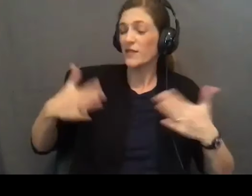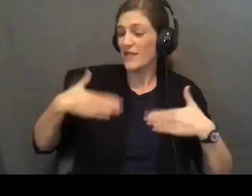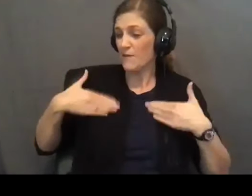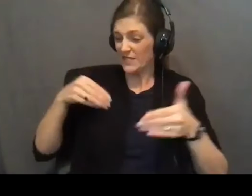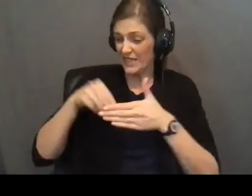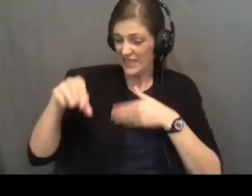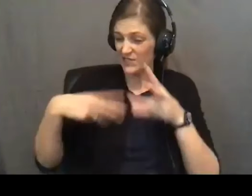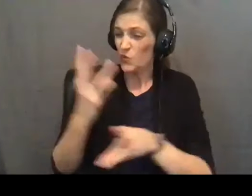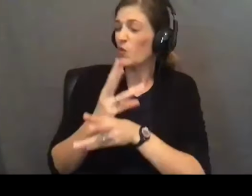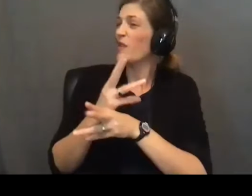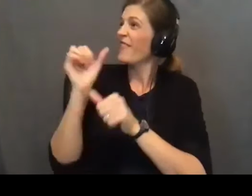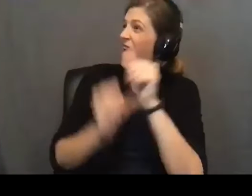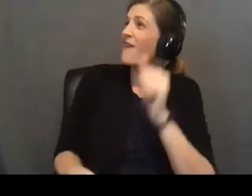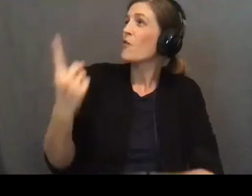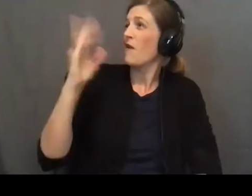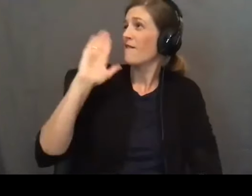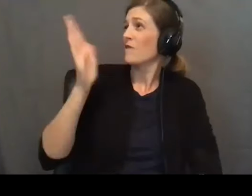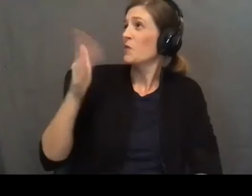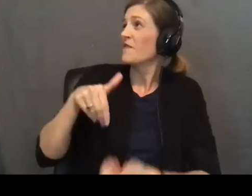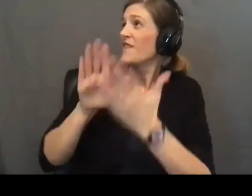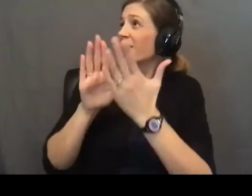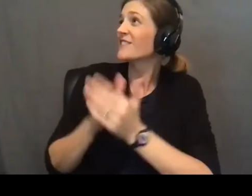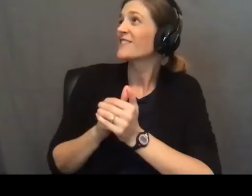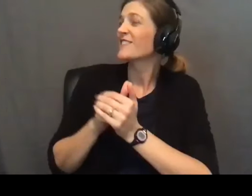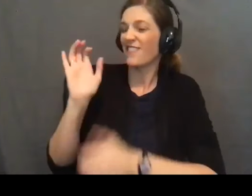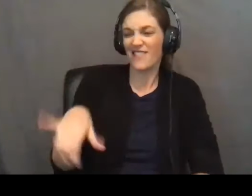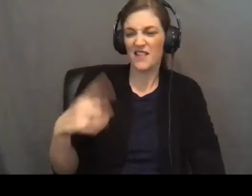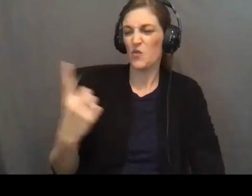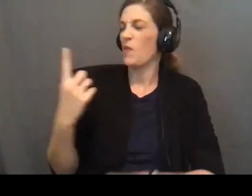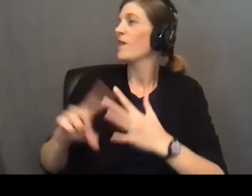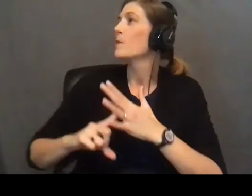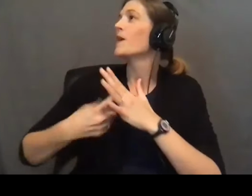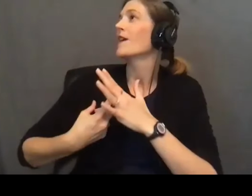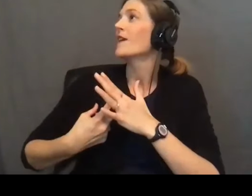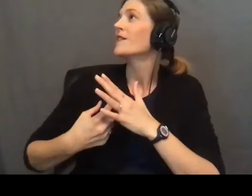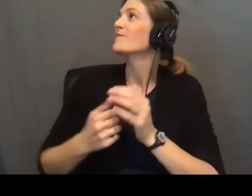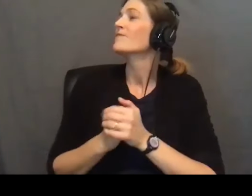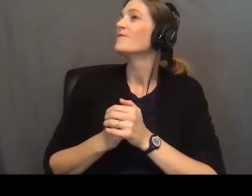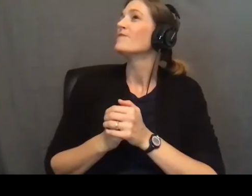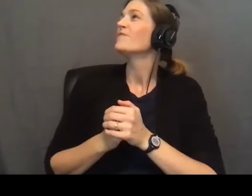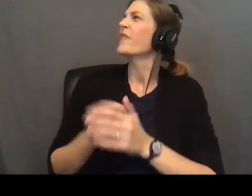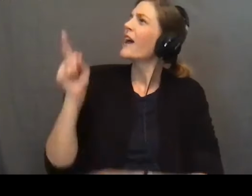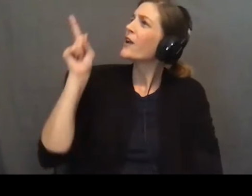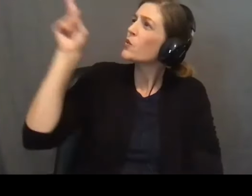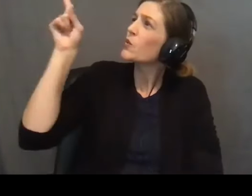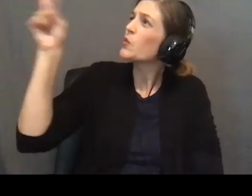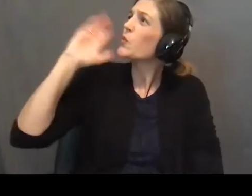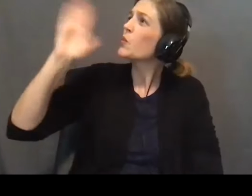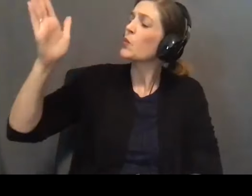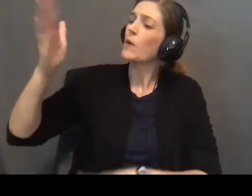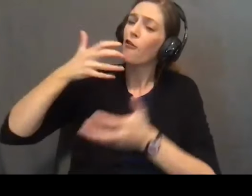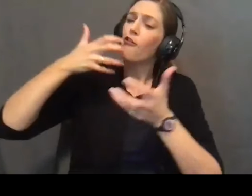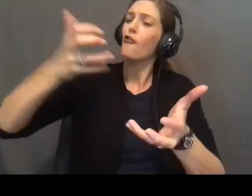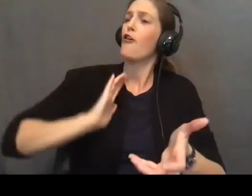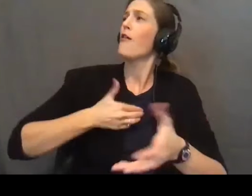That every one of us Will face That that's only The beginning That you Are going to Call our name